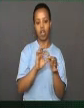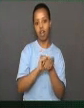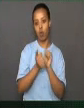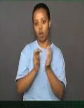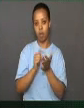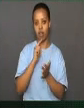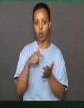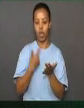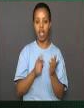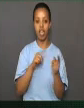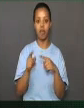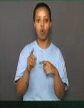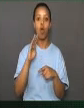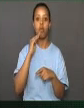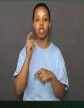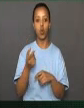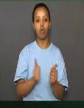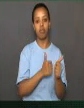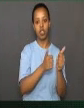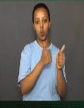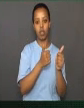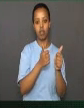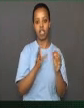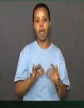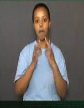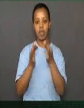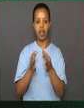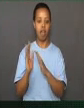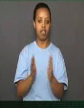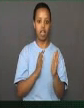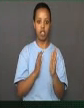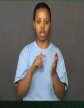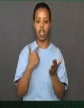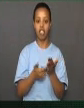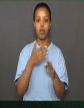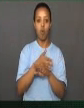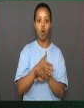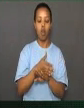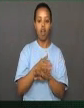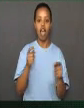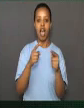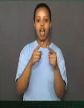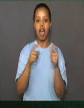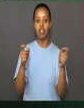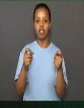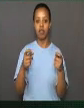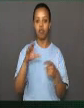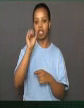a complementary base sequence to the antisense strand of the